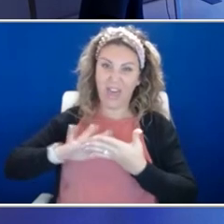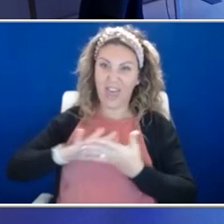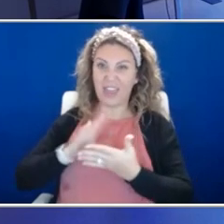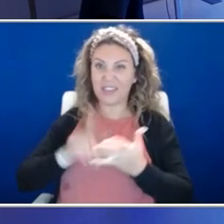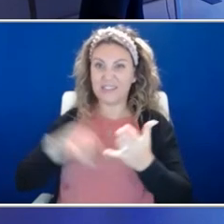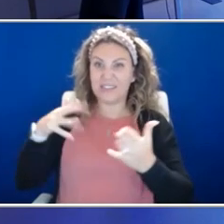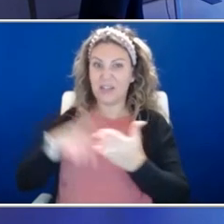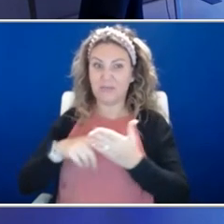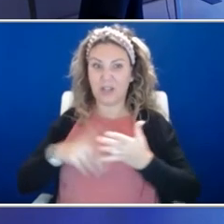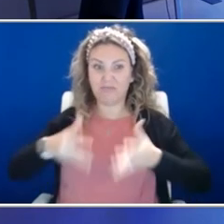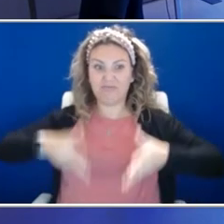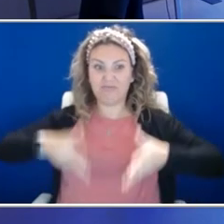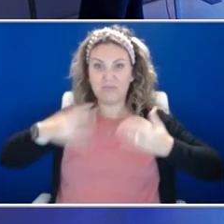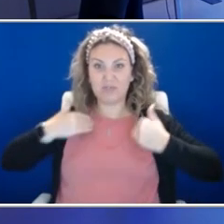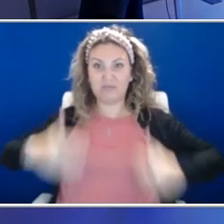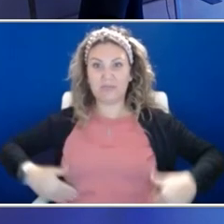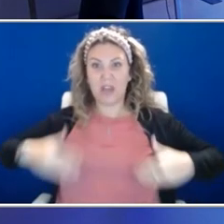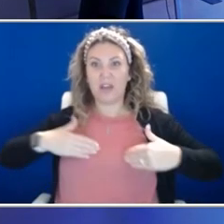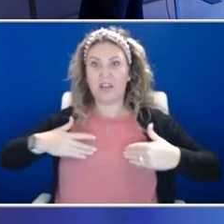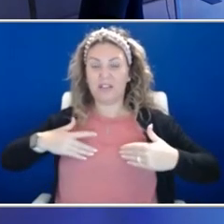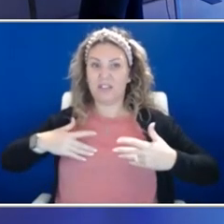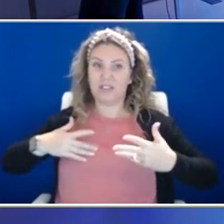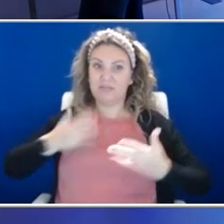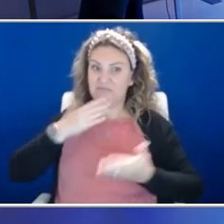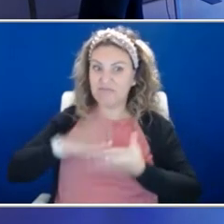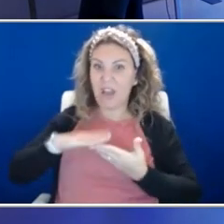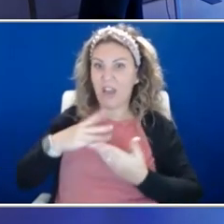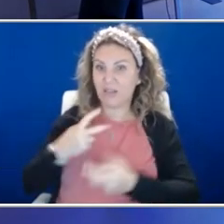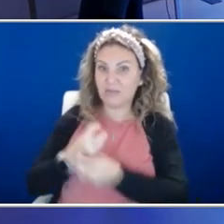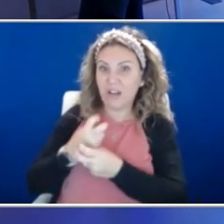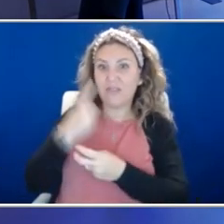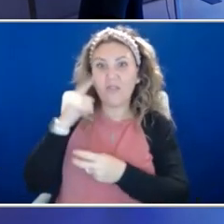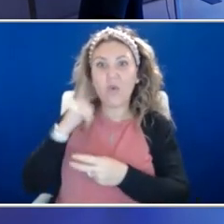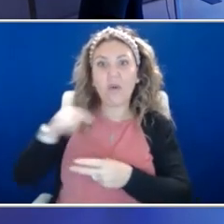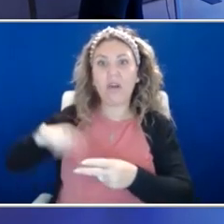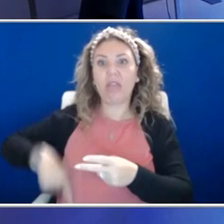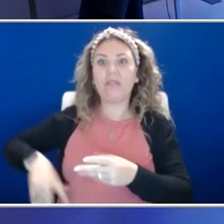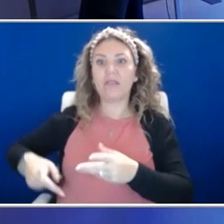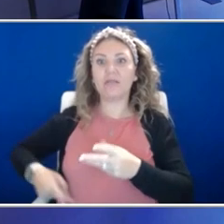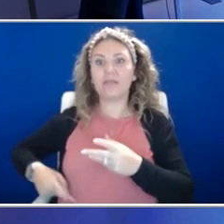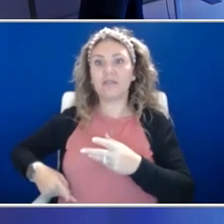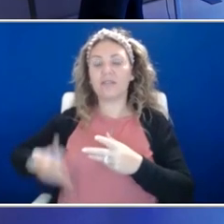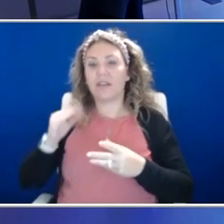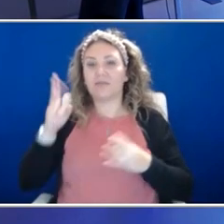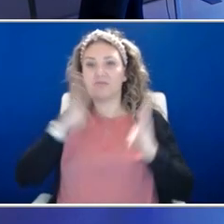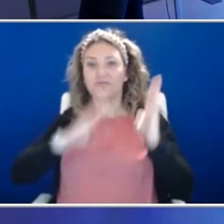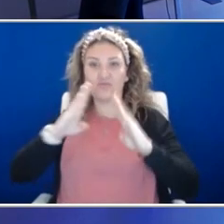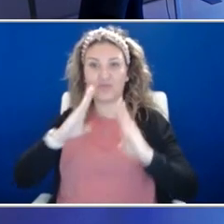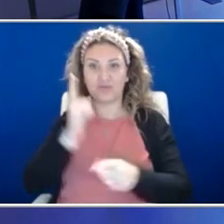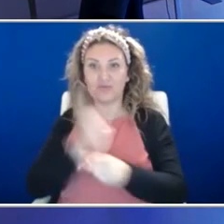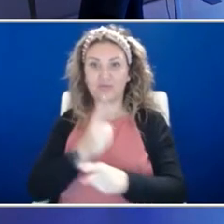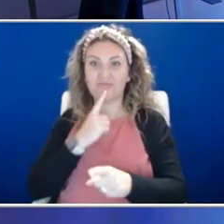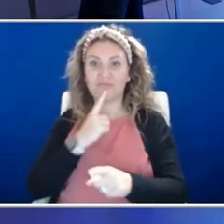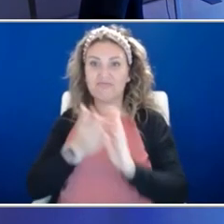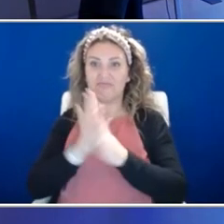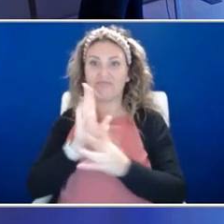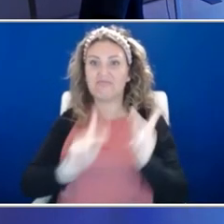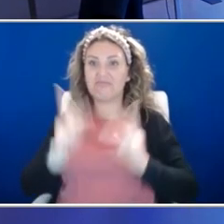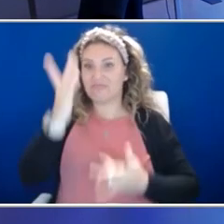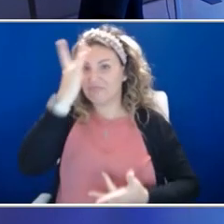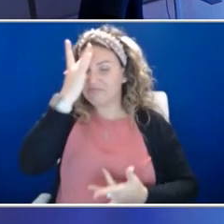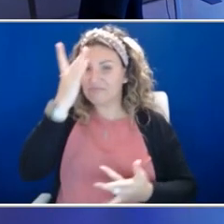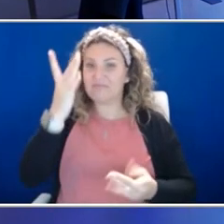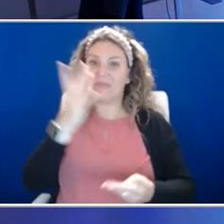body are toxic to the kidney itself, and then we have to get worried, right? And people get sick. You know, I take care of a lot of cystic fibrosis patients,